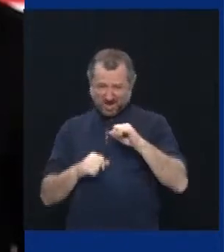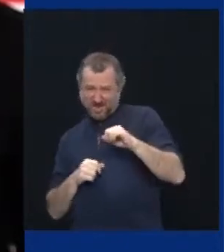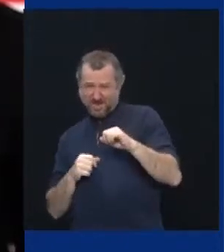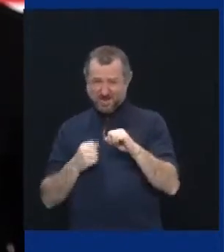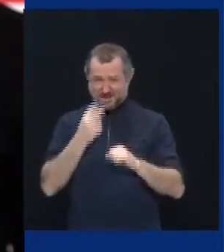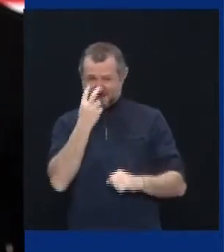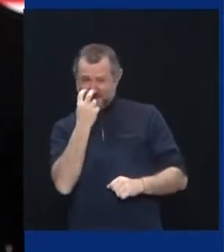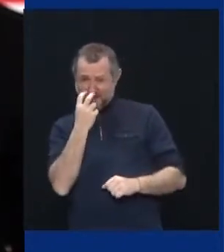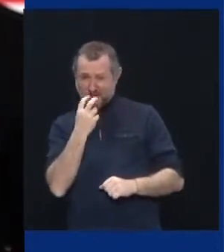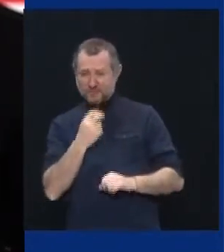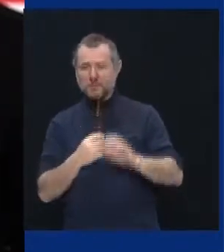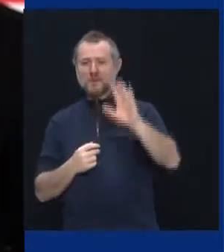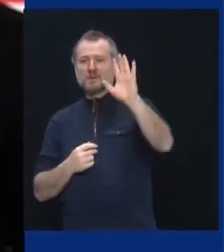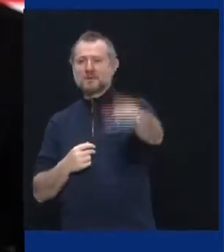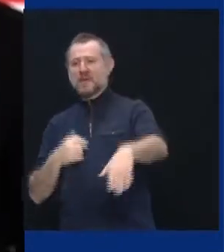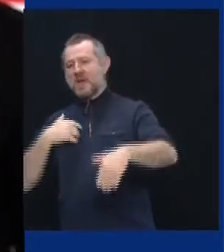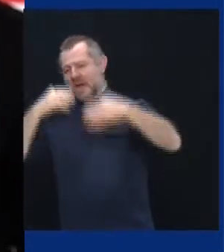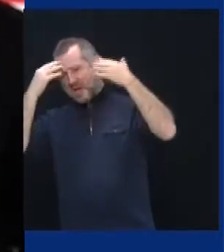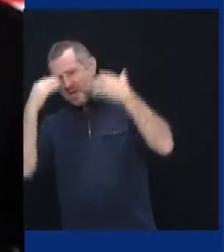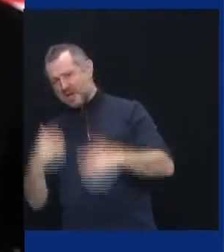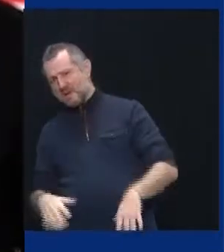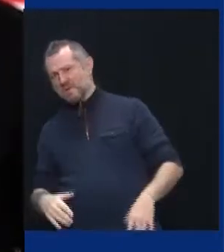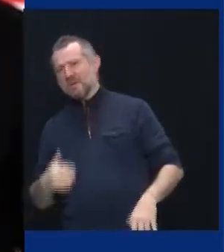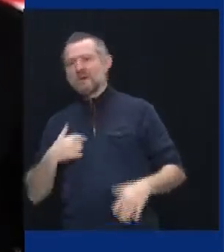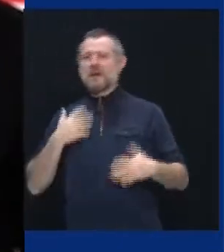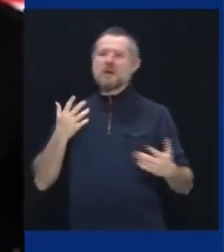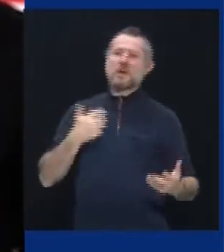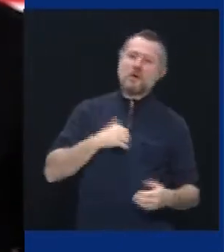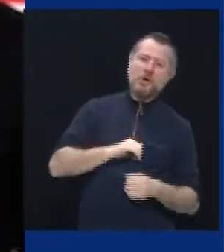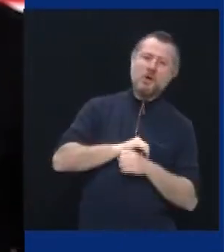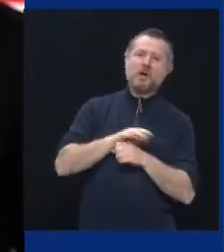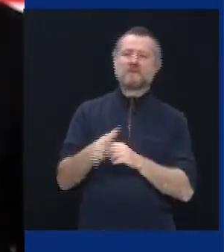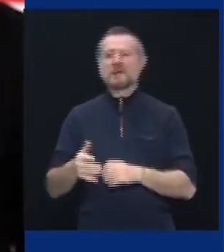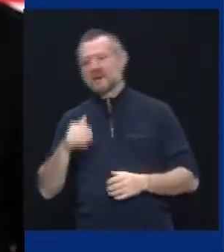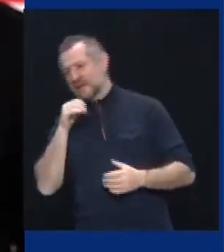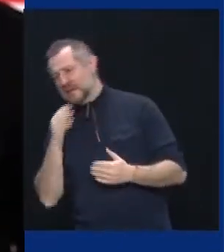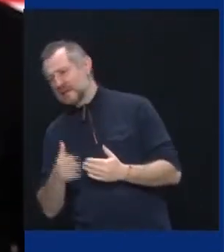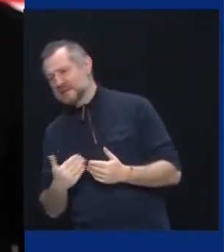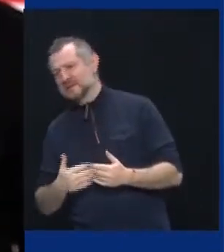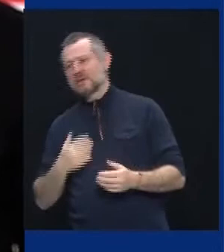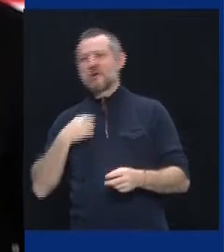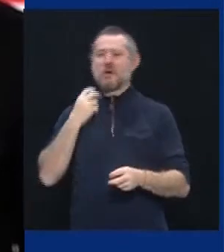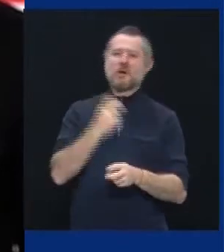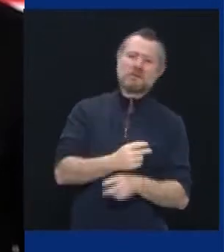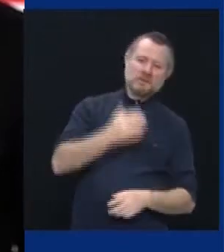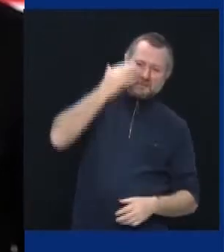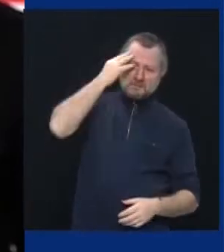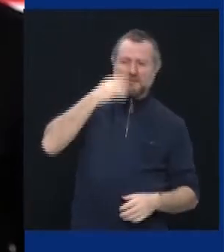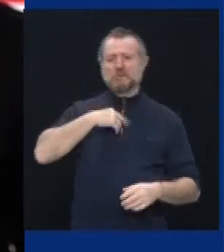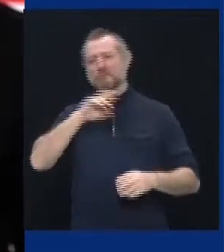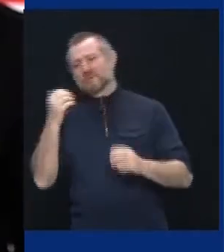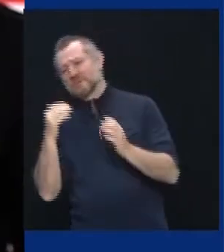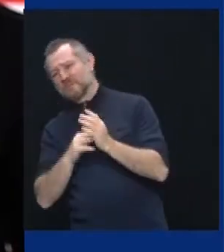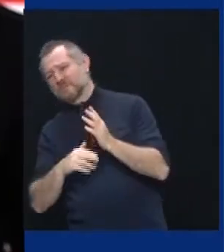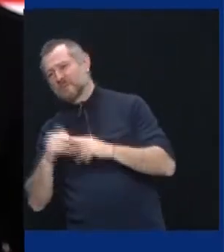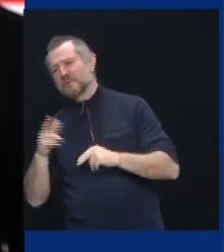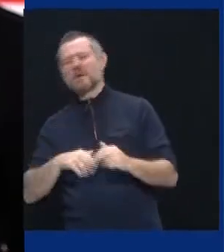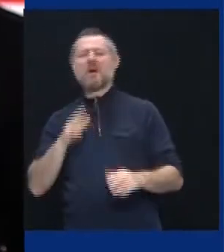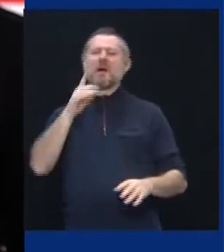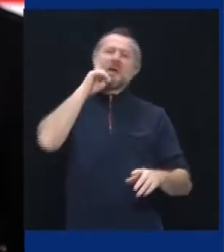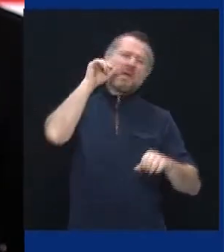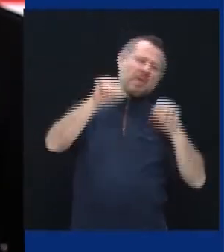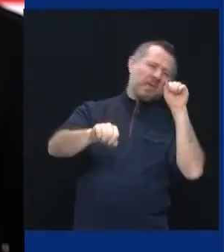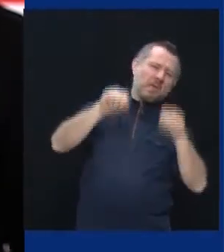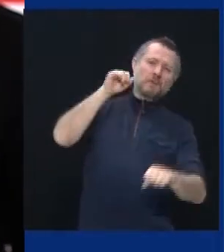for those doubters, oh, I don't know, COVID is hard. I don't know if we can rebuild. I heard those